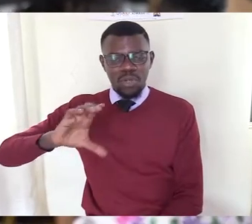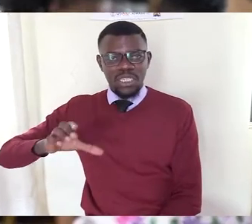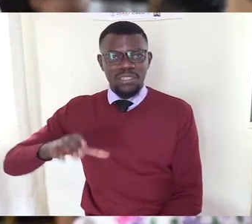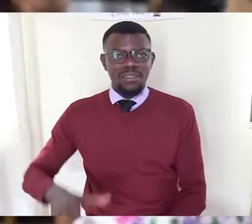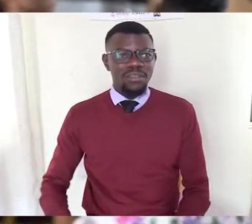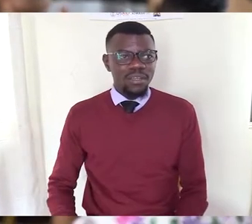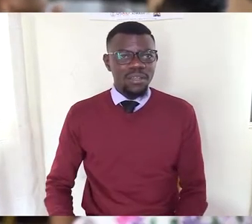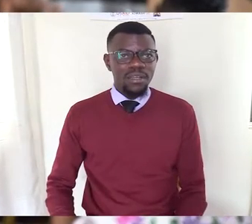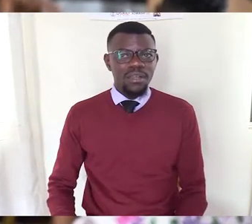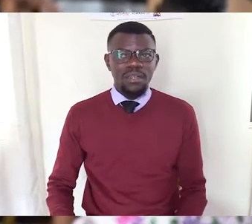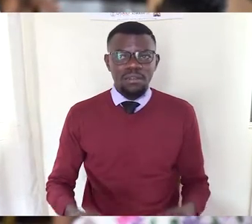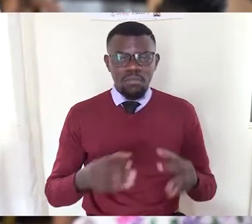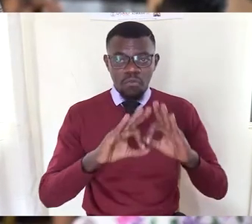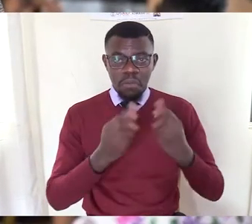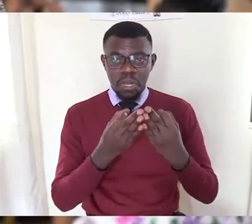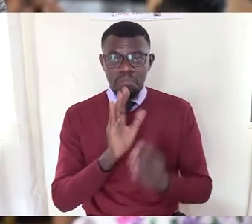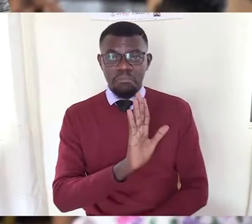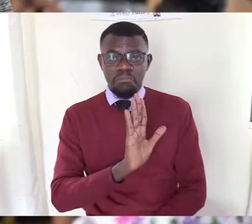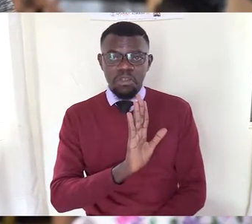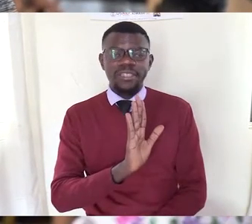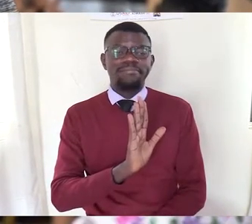her family went just like that.